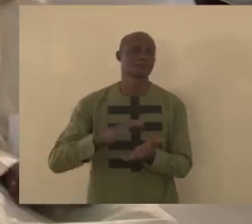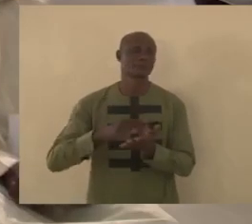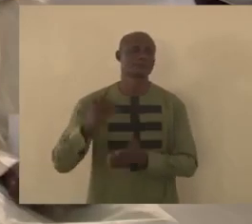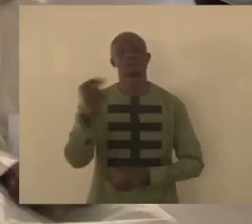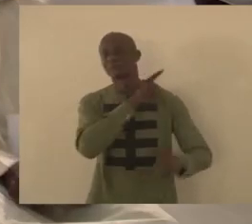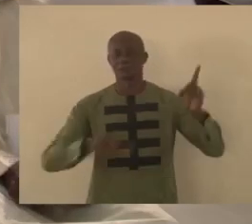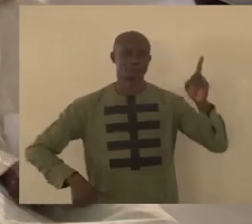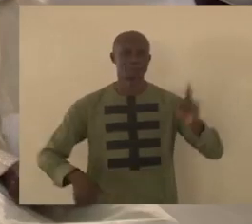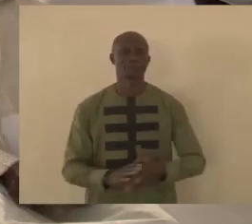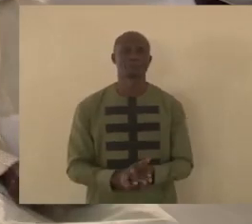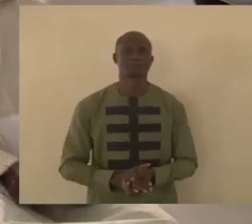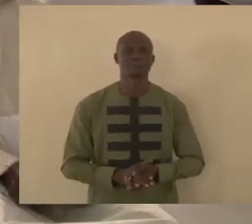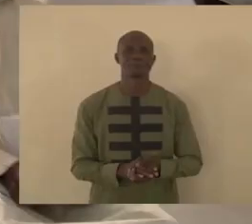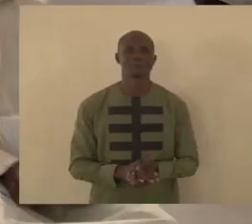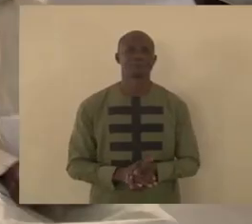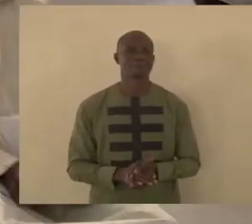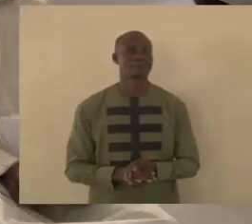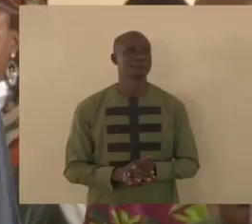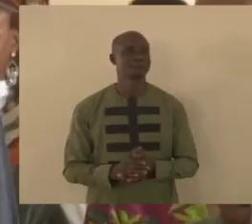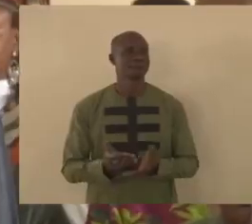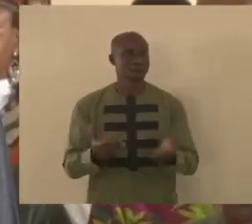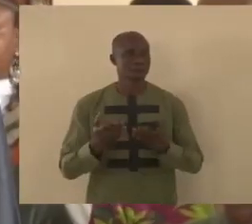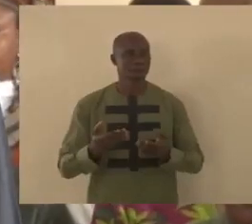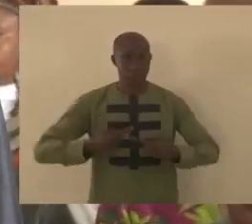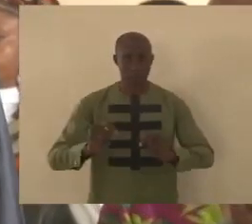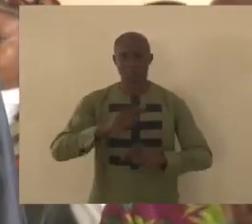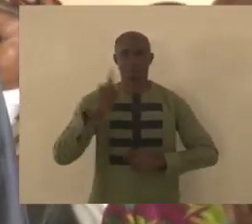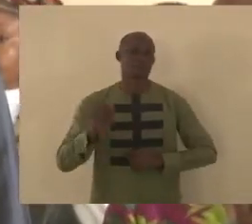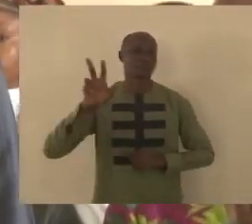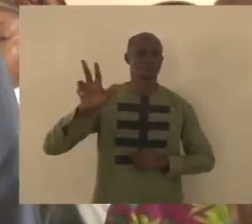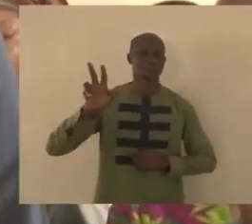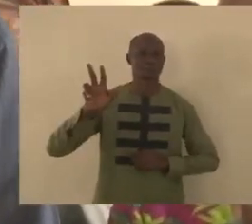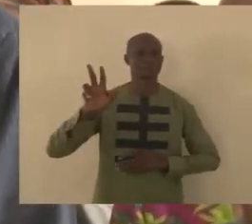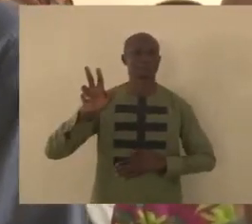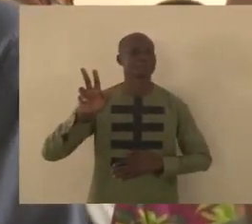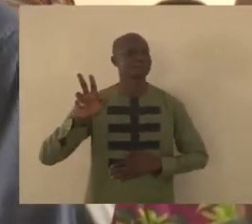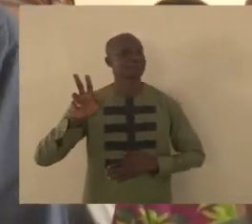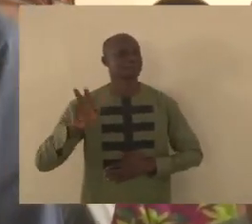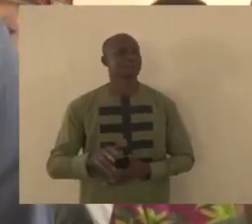Praise the Lord. Hallelujah. I want to attempt question three.